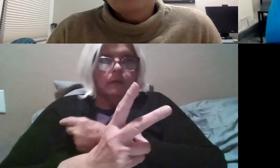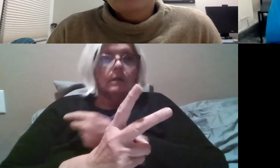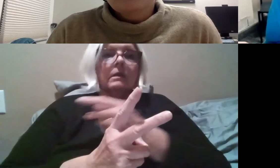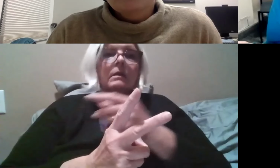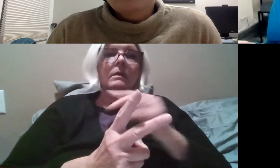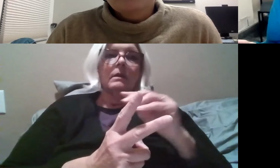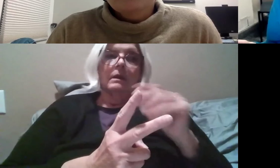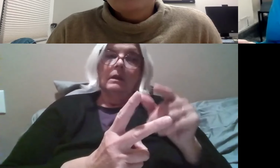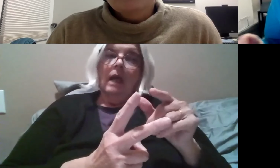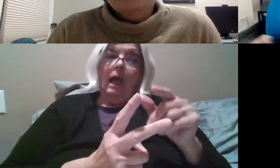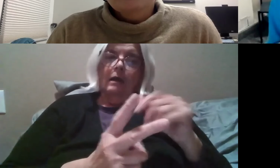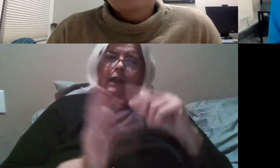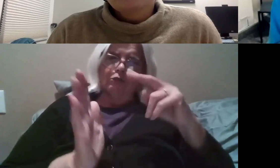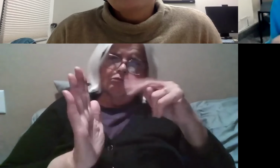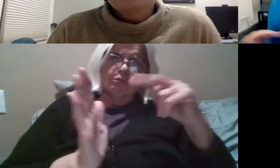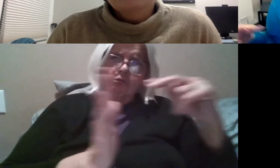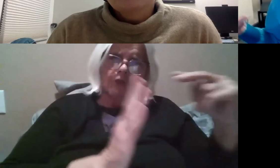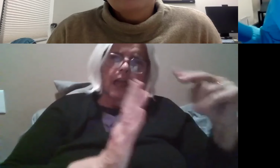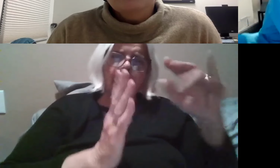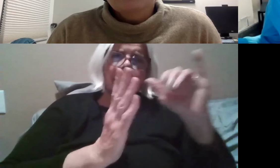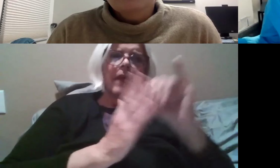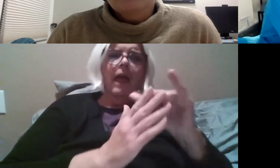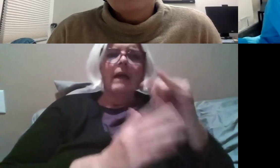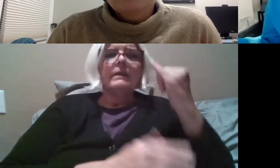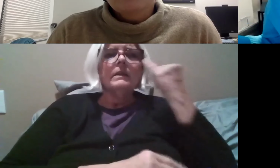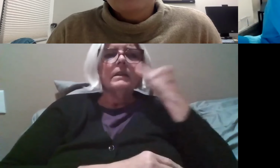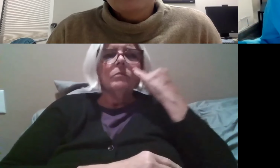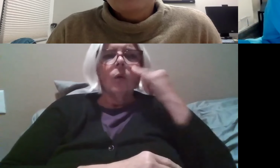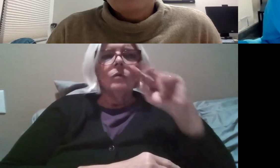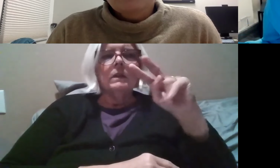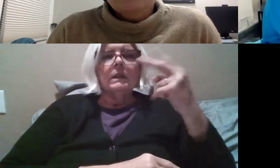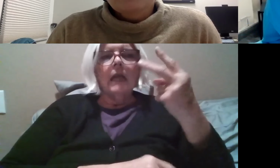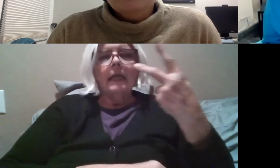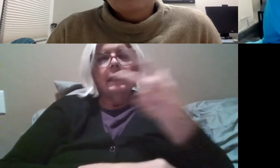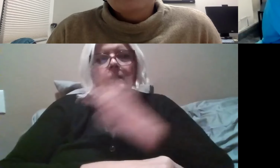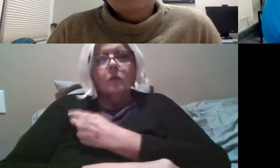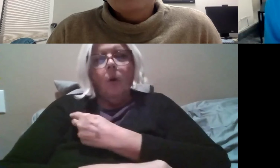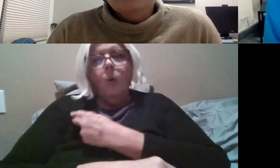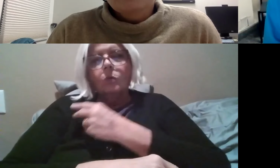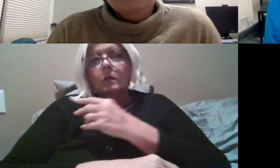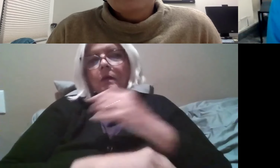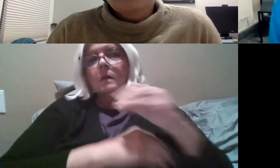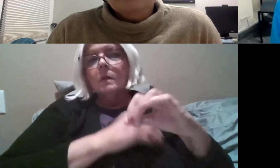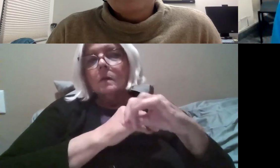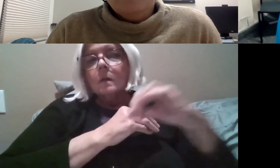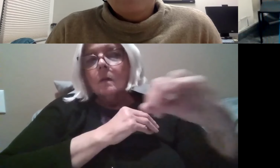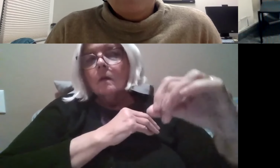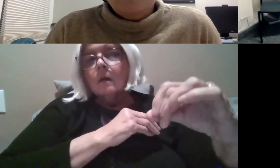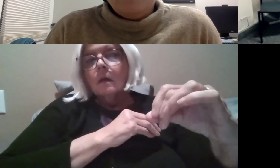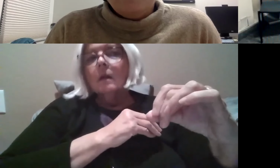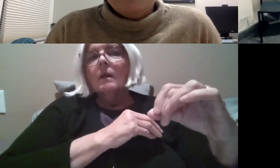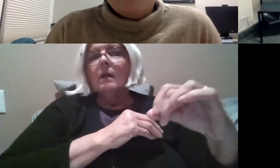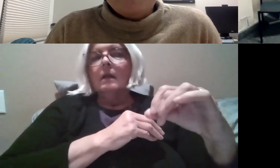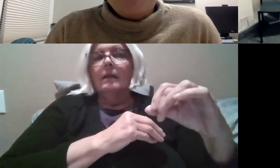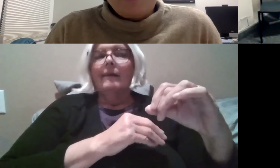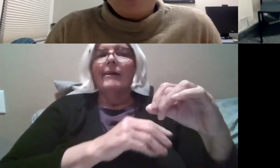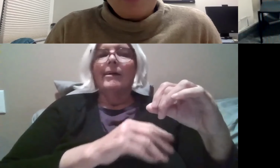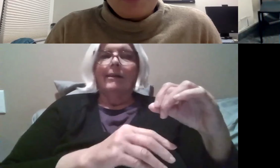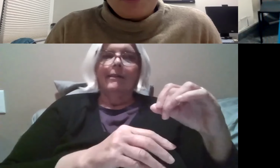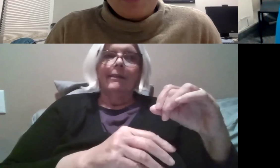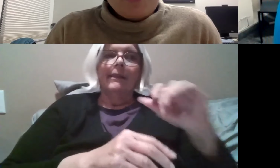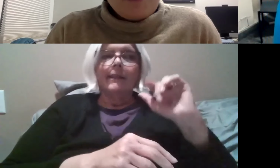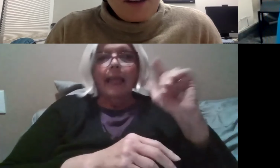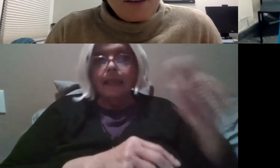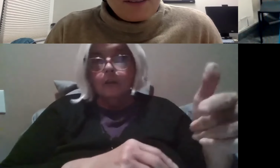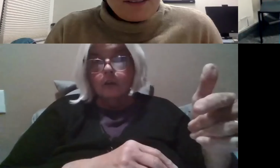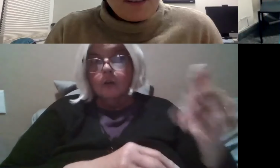reaction to the vaccine if the second dose is spaced farther apart. So I'm wondering about that. That's a great